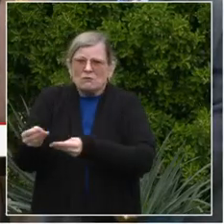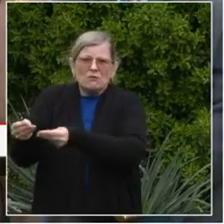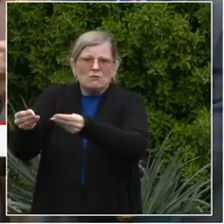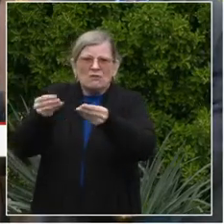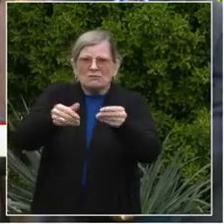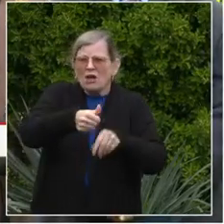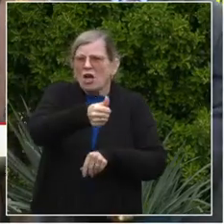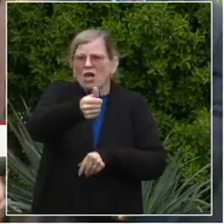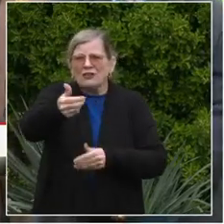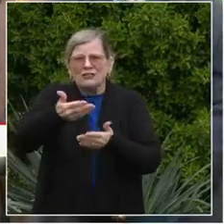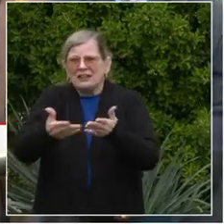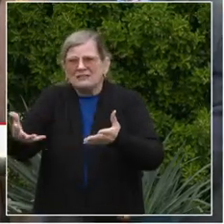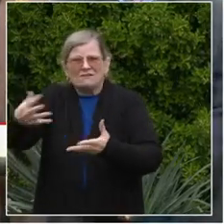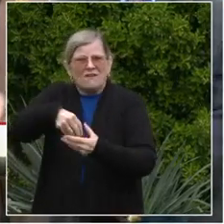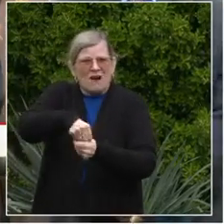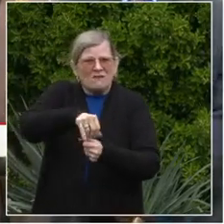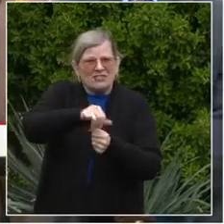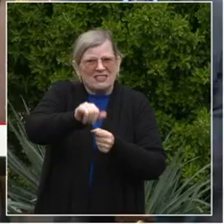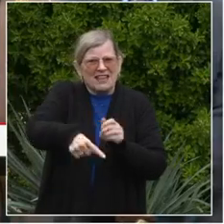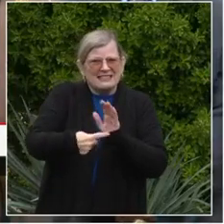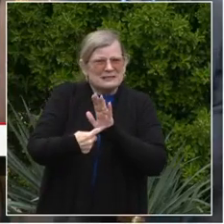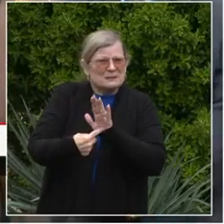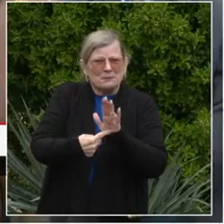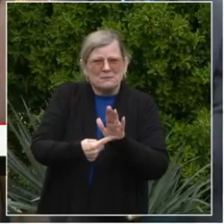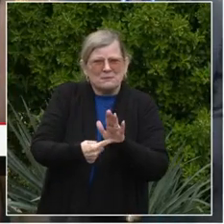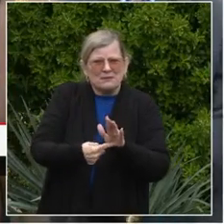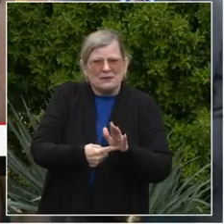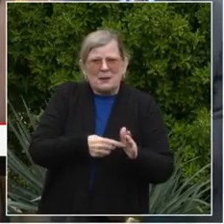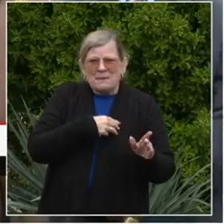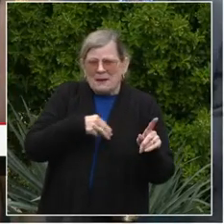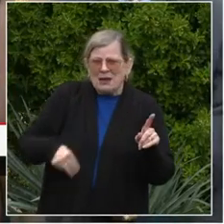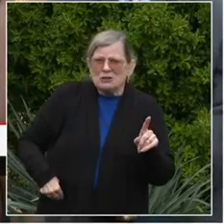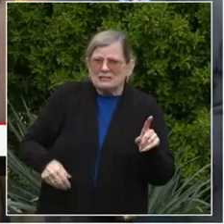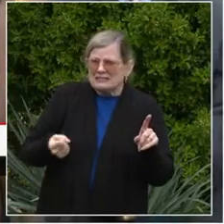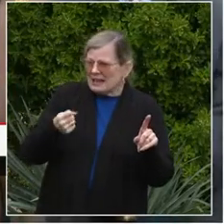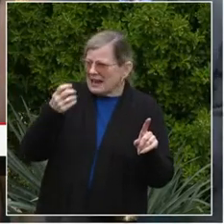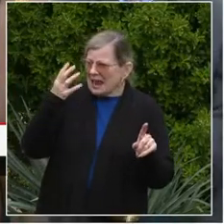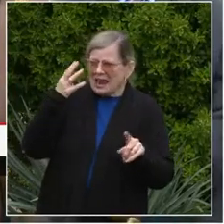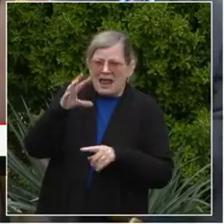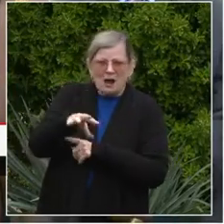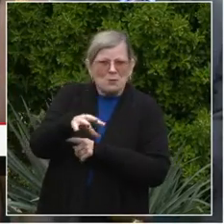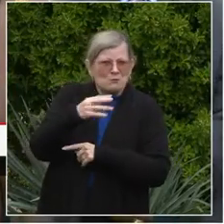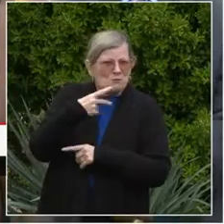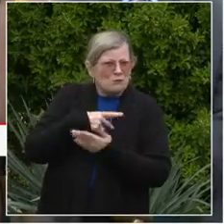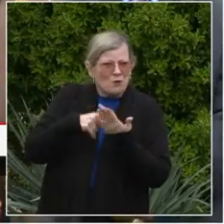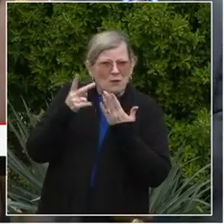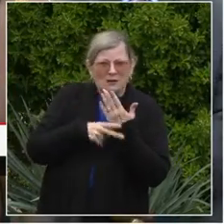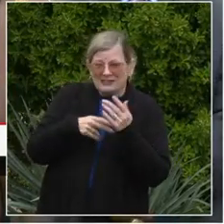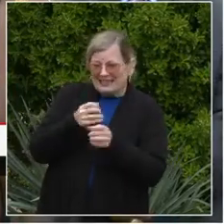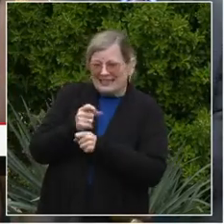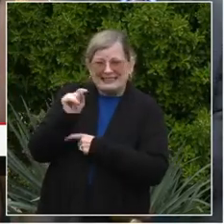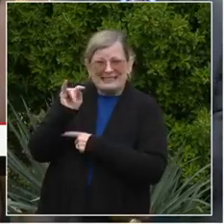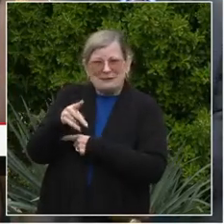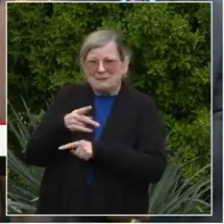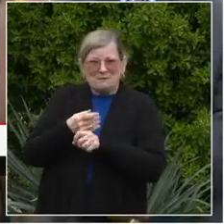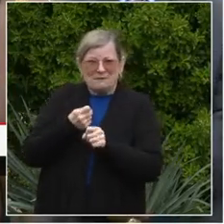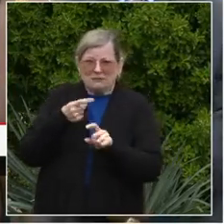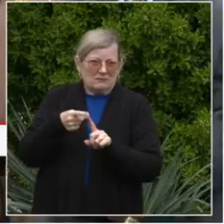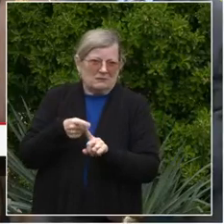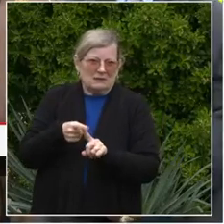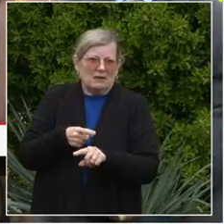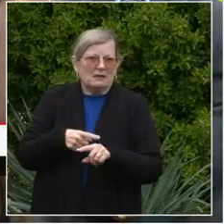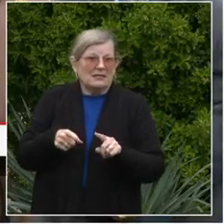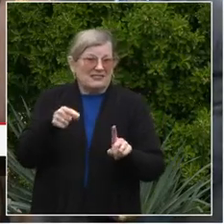For example, the mayor's camera program. If we get a tip in about this guy right here, and he would never do this, but this guy right here